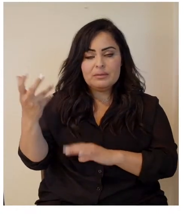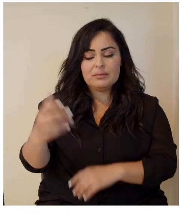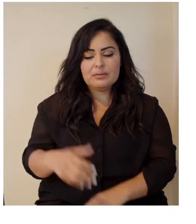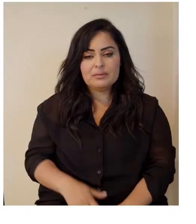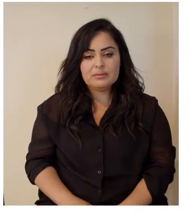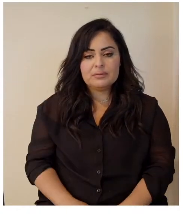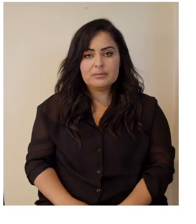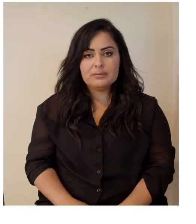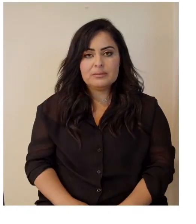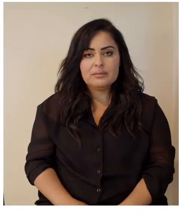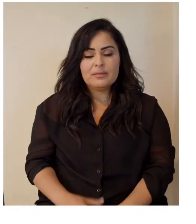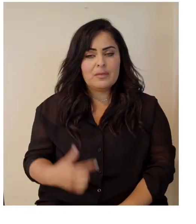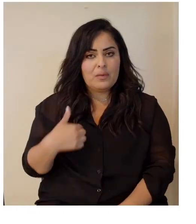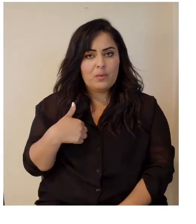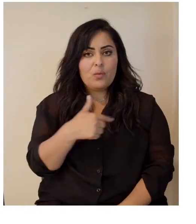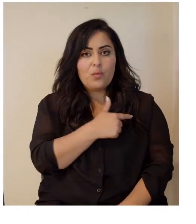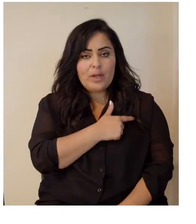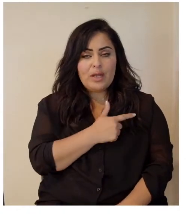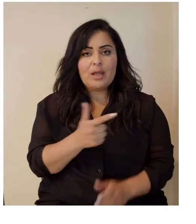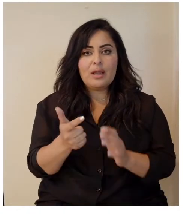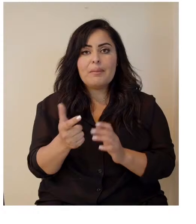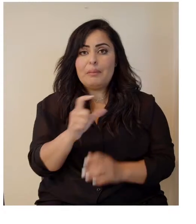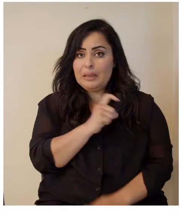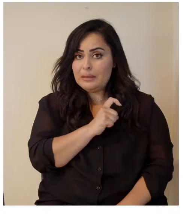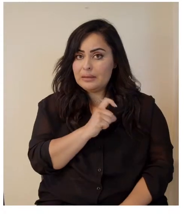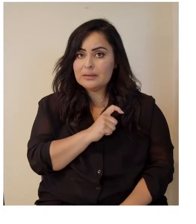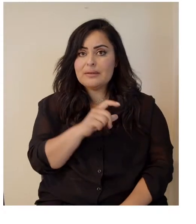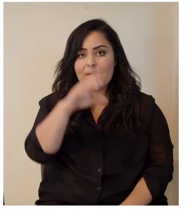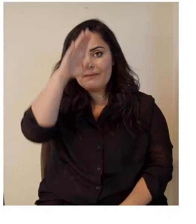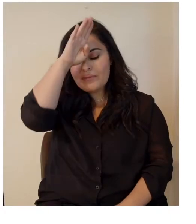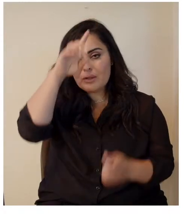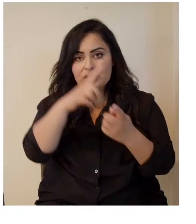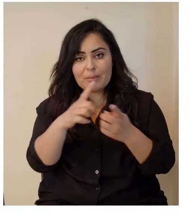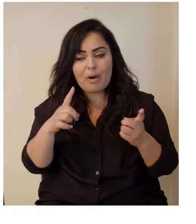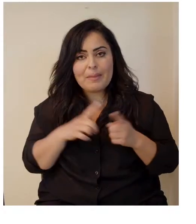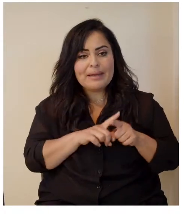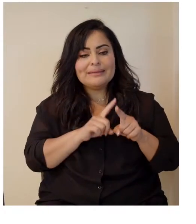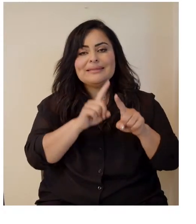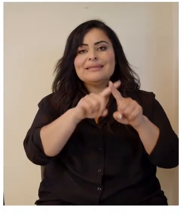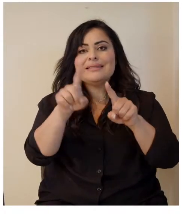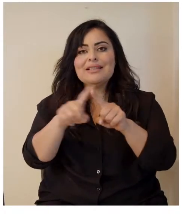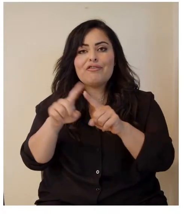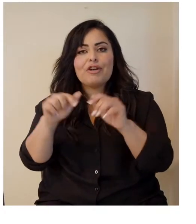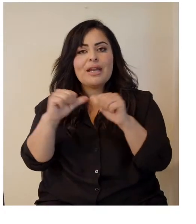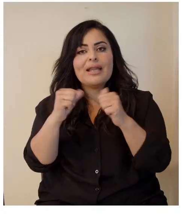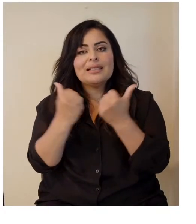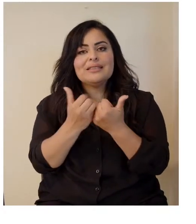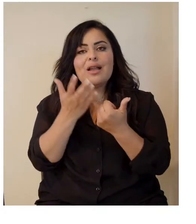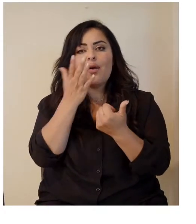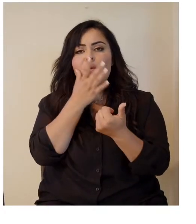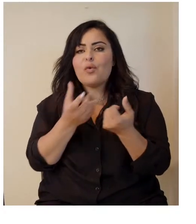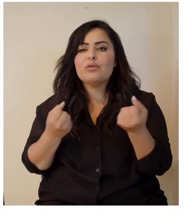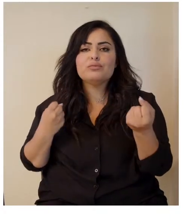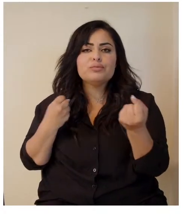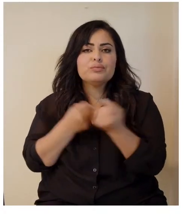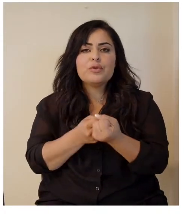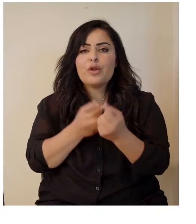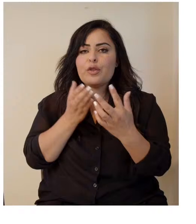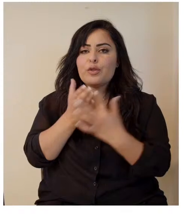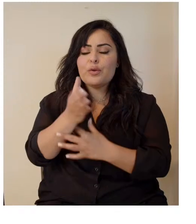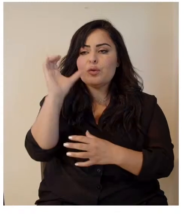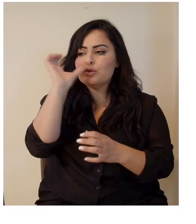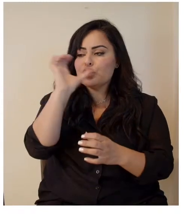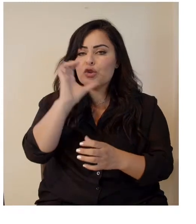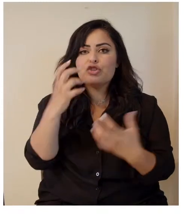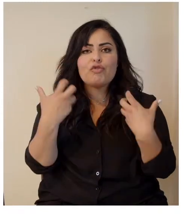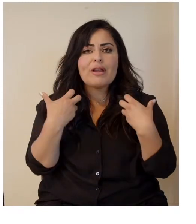Be assured that we, law enforcement, fire department, and all the assisted agencies will be with you every step of the way through the search,